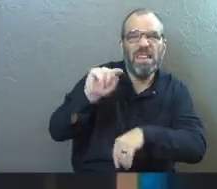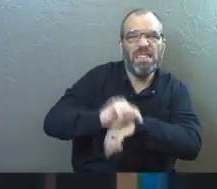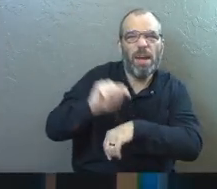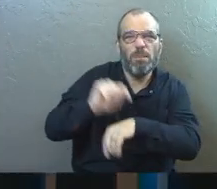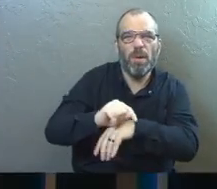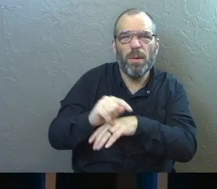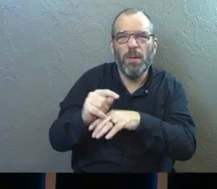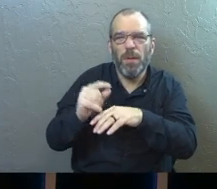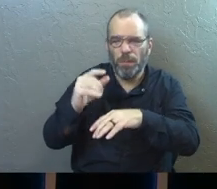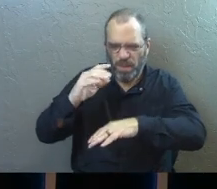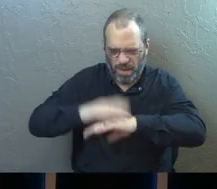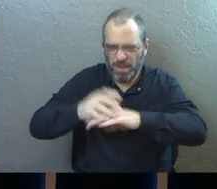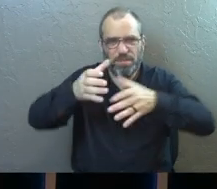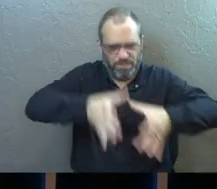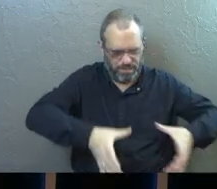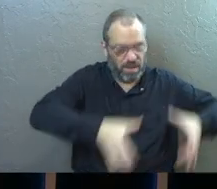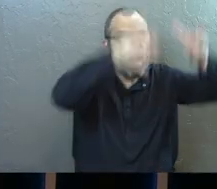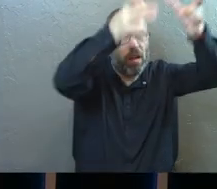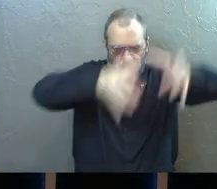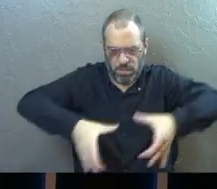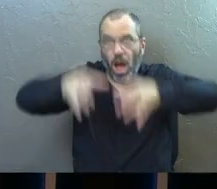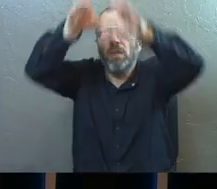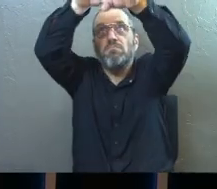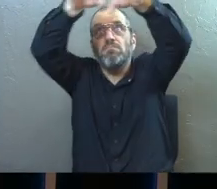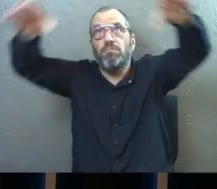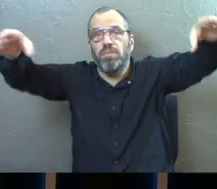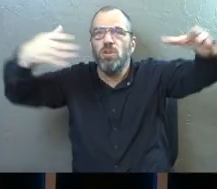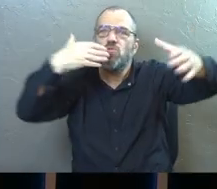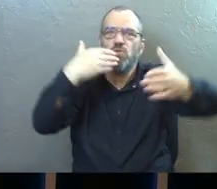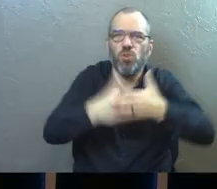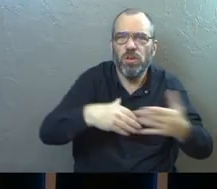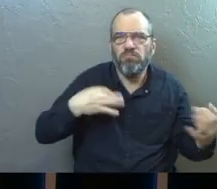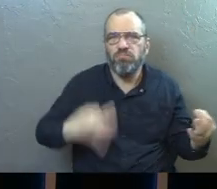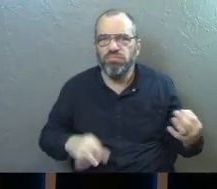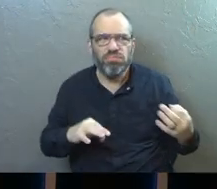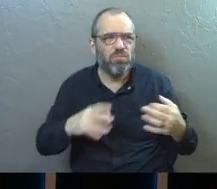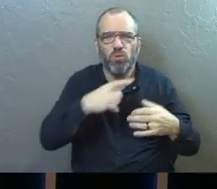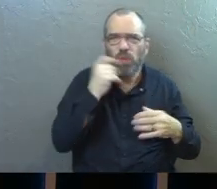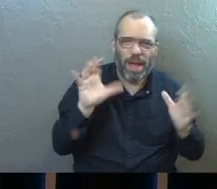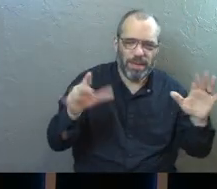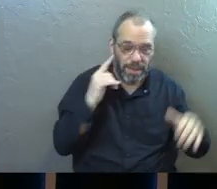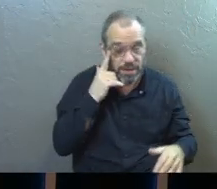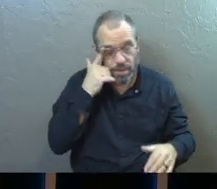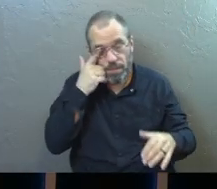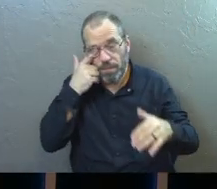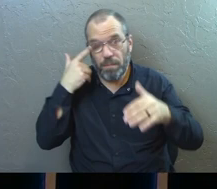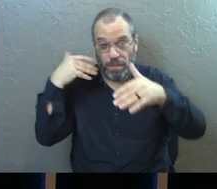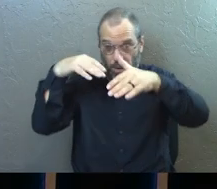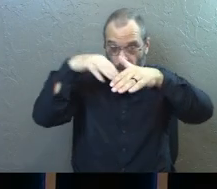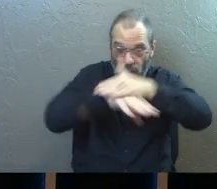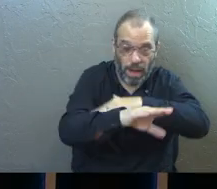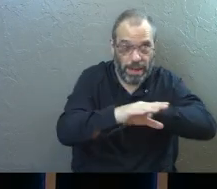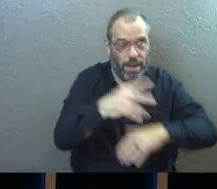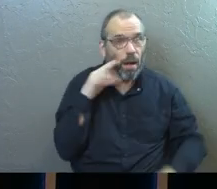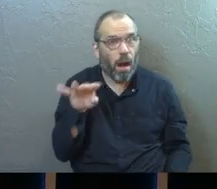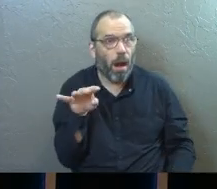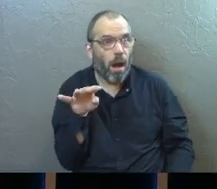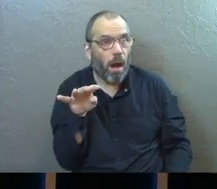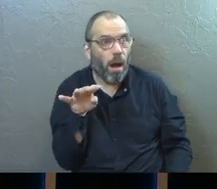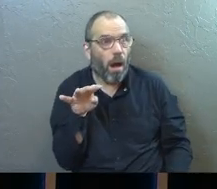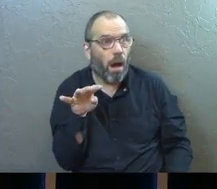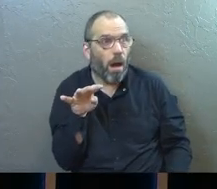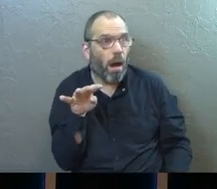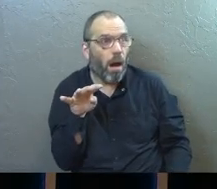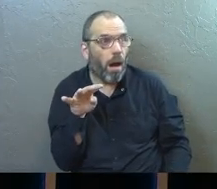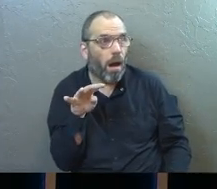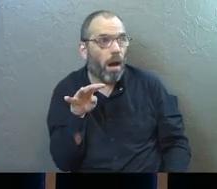and there's this place underneath some columns that's a covered roof, and it's good for acoustics, keeps you out of the weather, all that. So they walk into this space with this man, and they see, holy